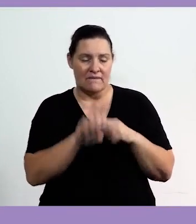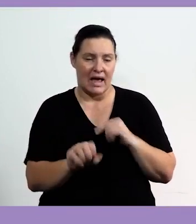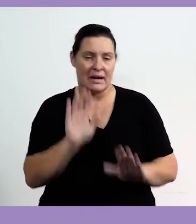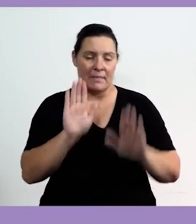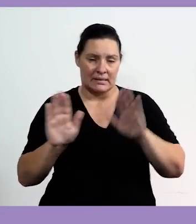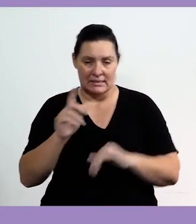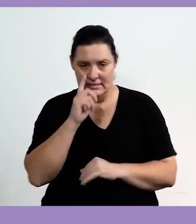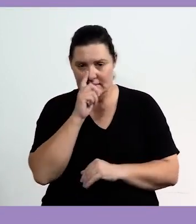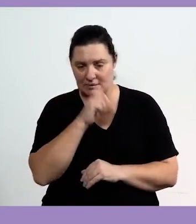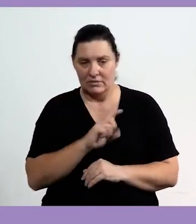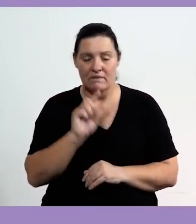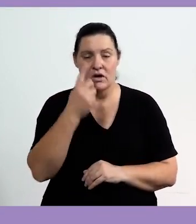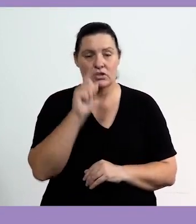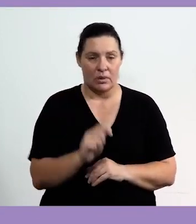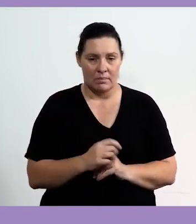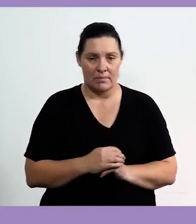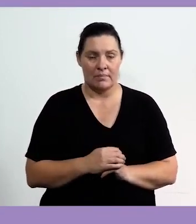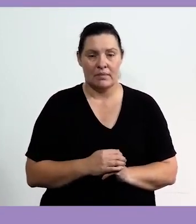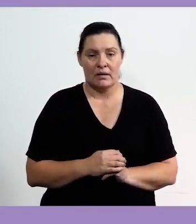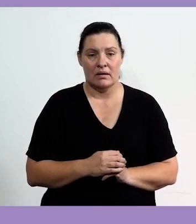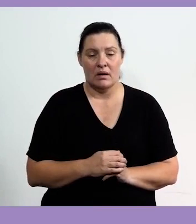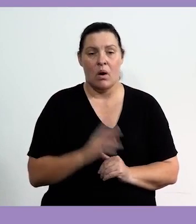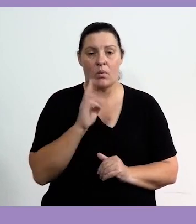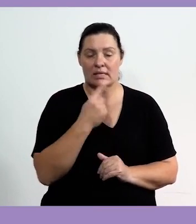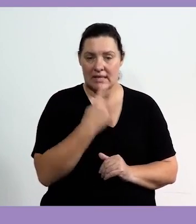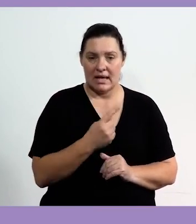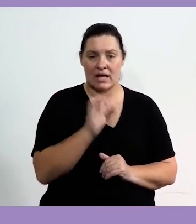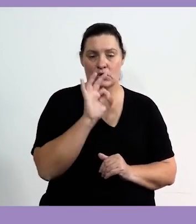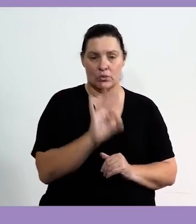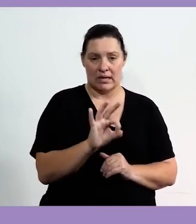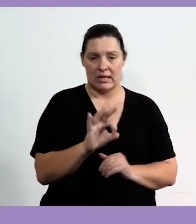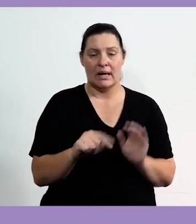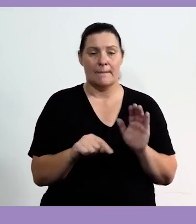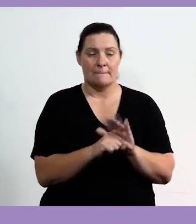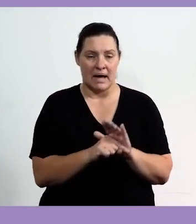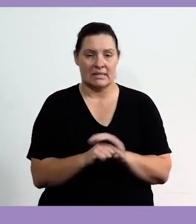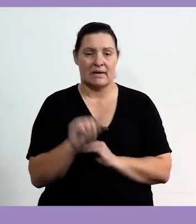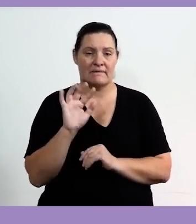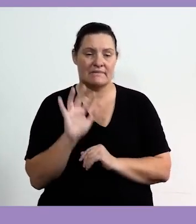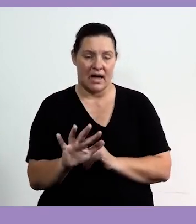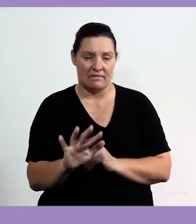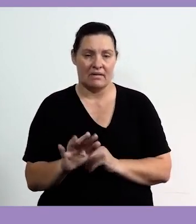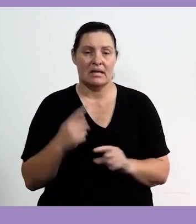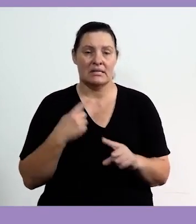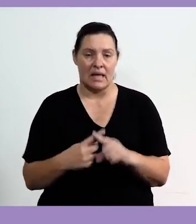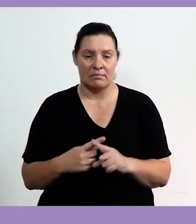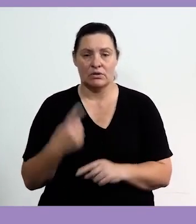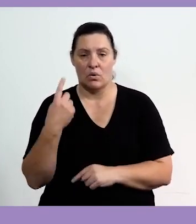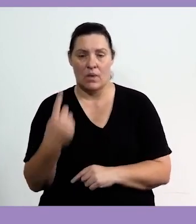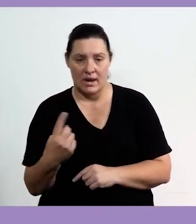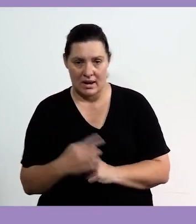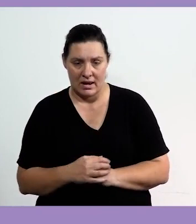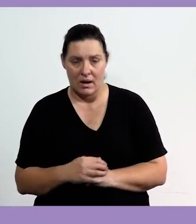find the pattern. So the first term here is going to be, we are going to say 3 minus 5 multiplied